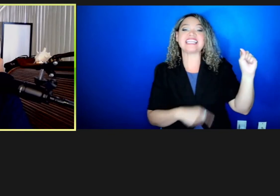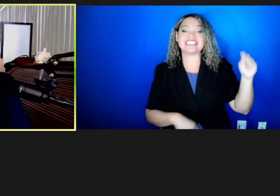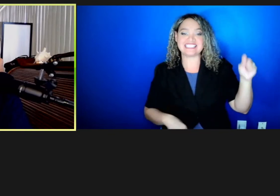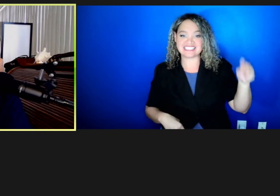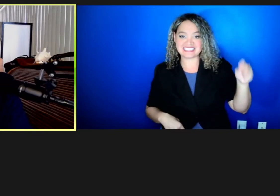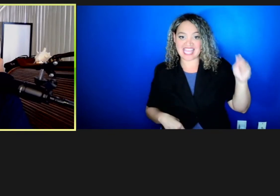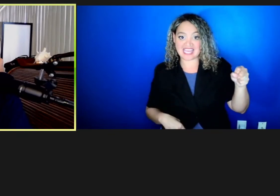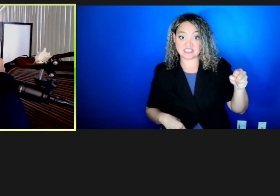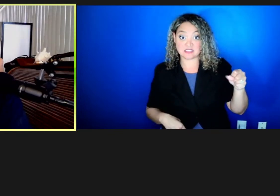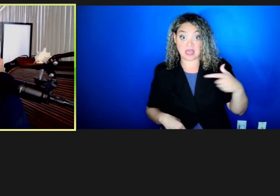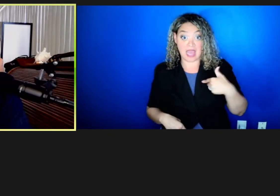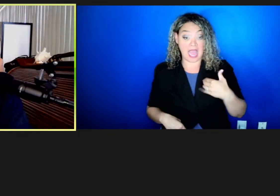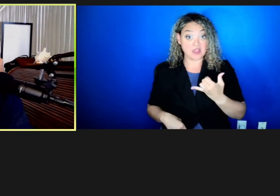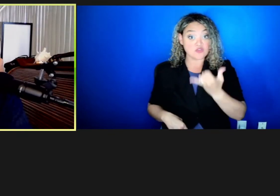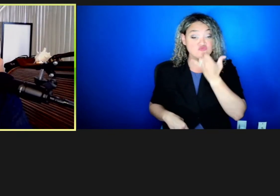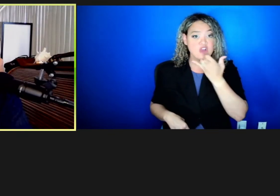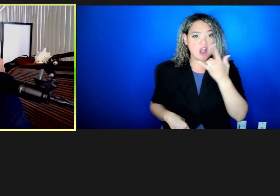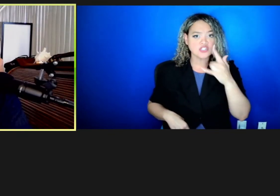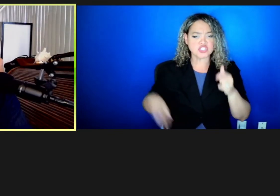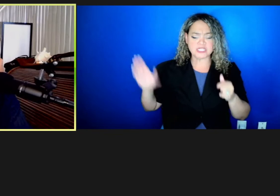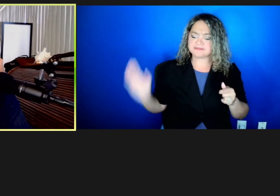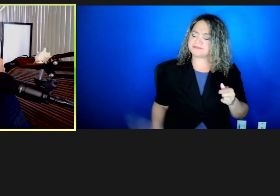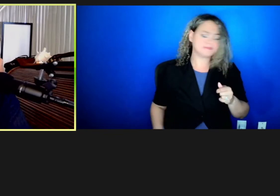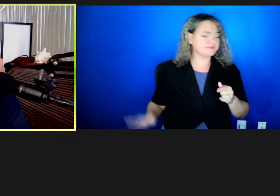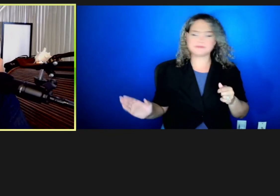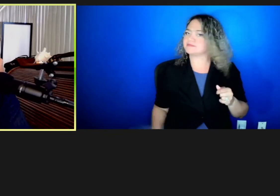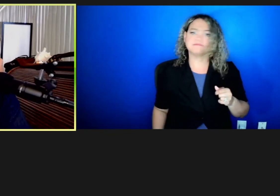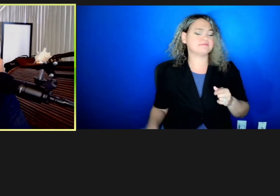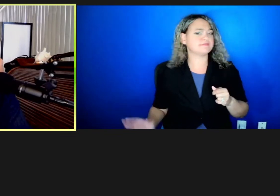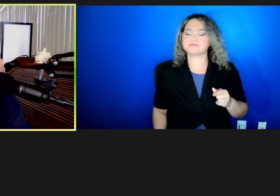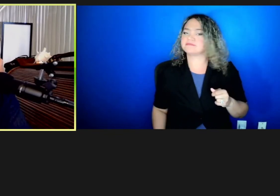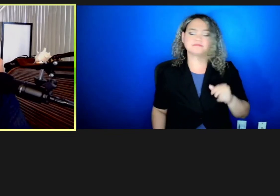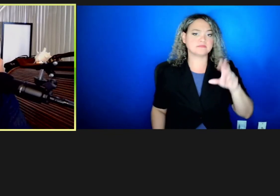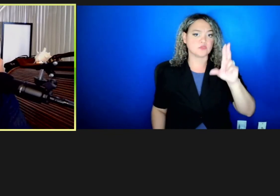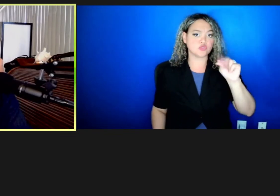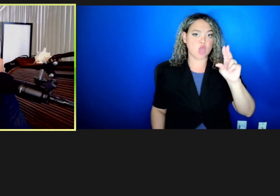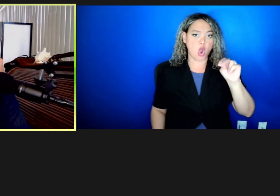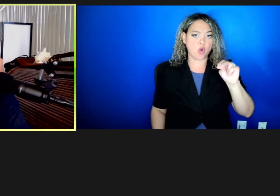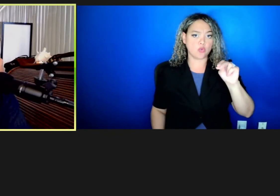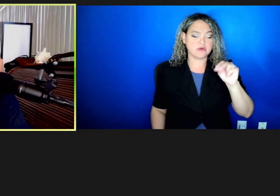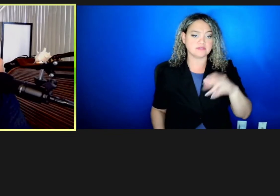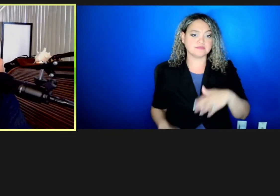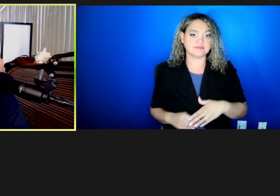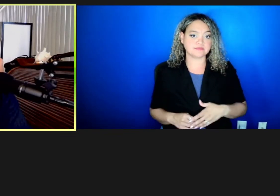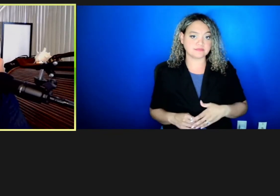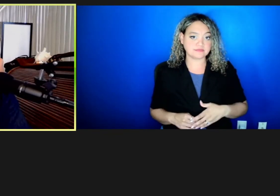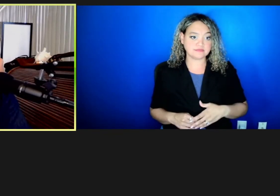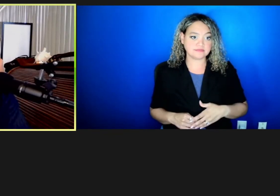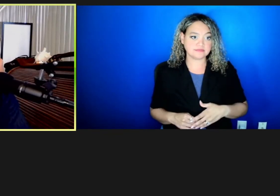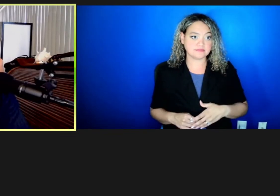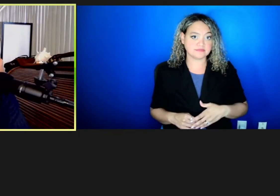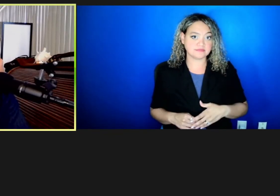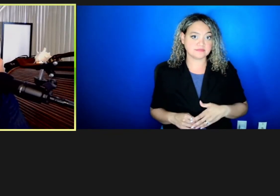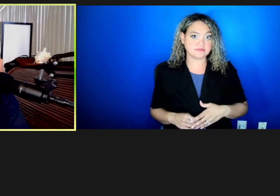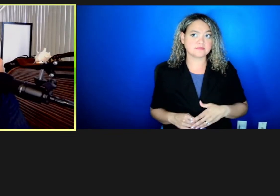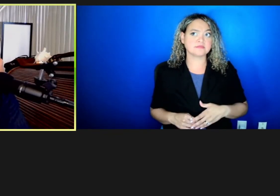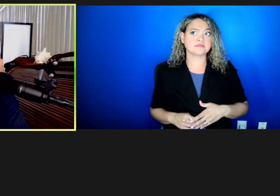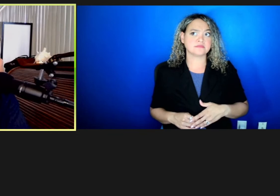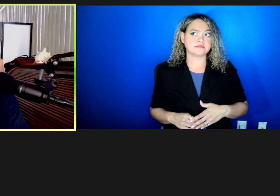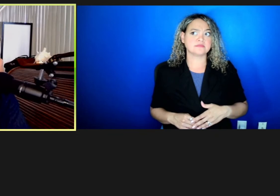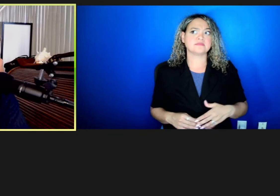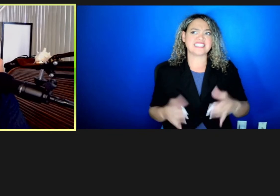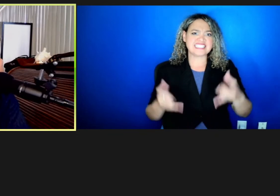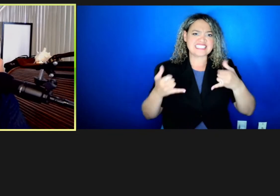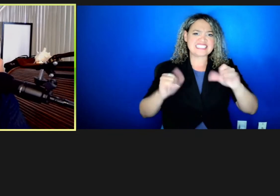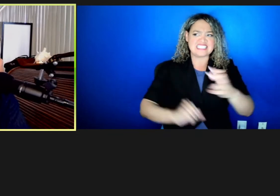the wrong letter, she slapped her thigh, saying no. As the chorus of hospital sounds fell